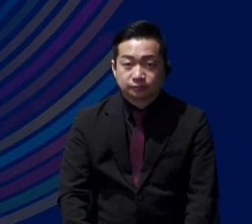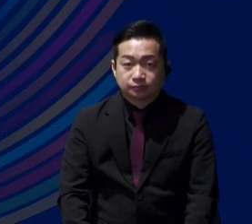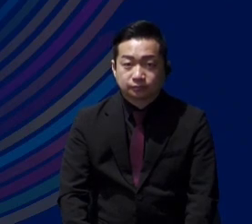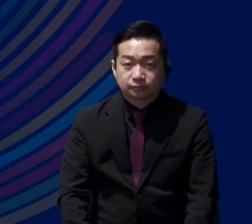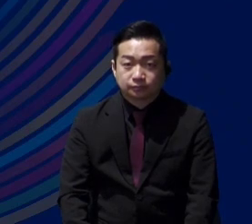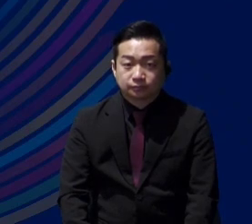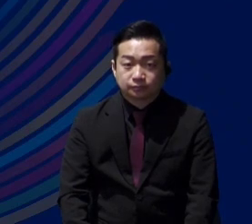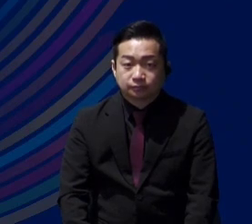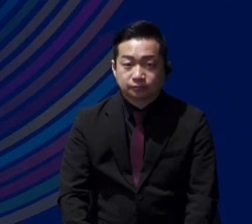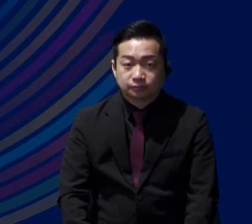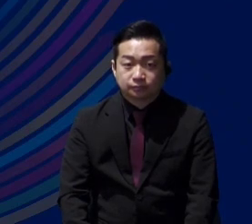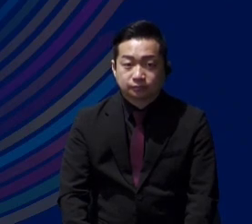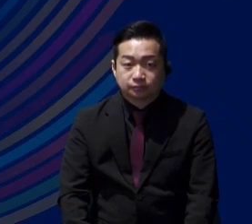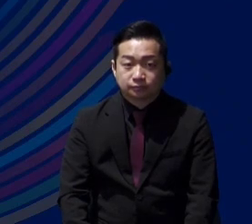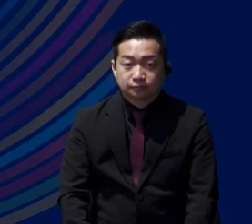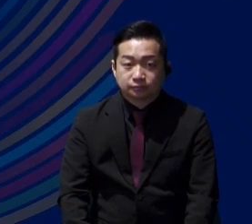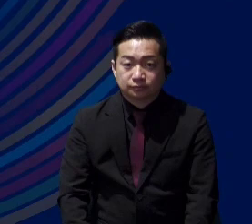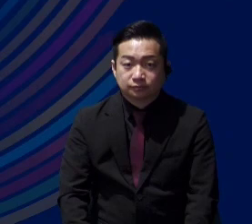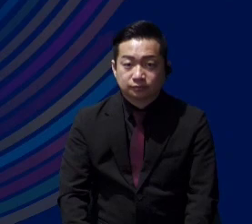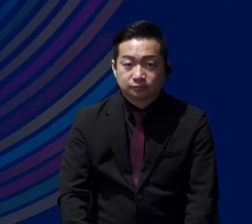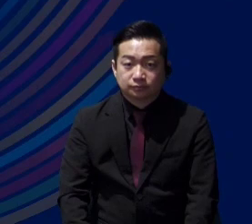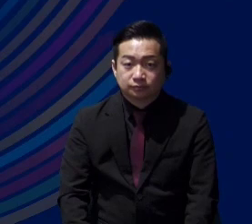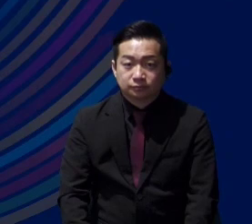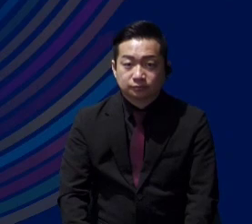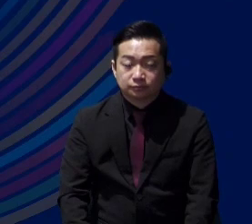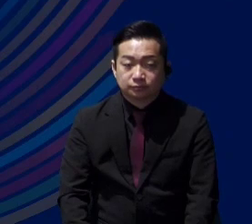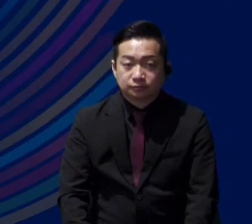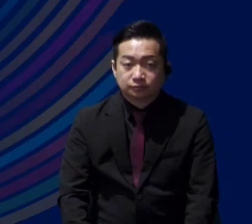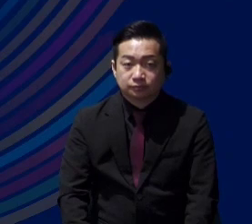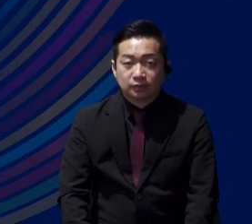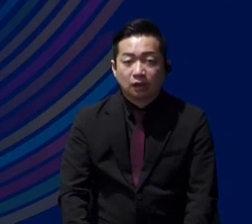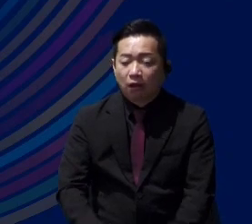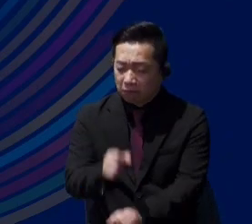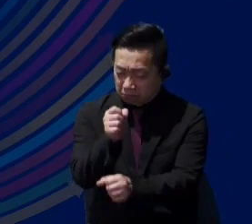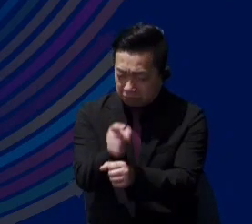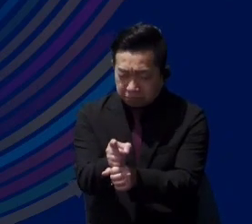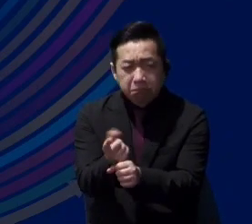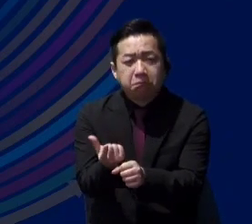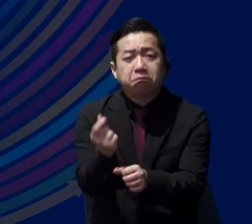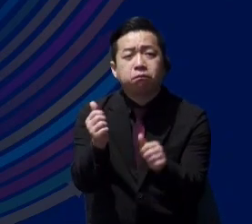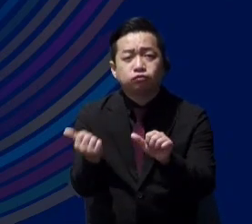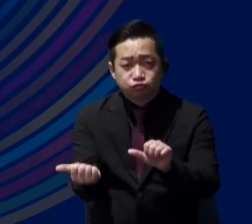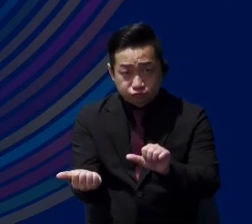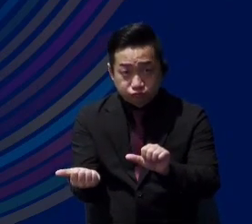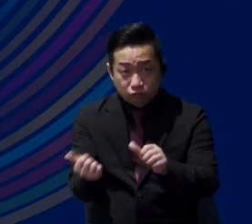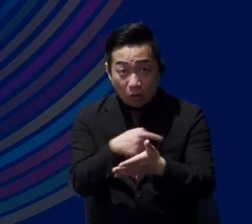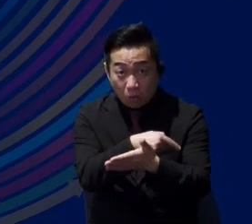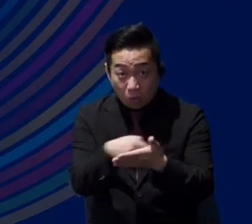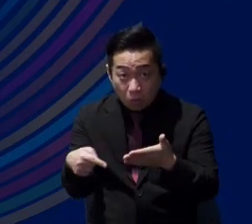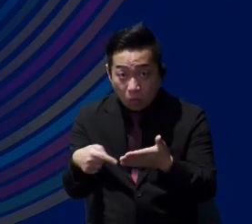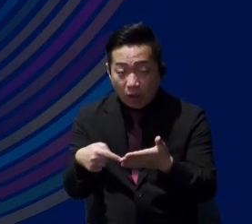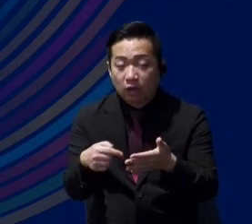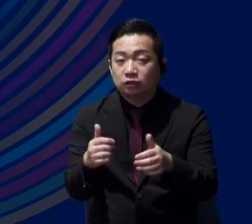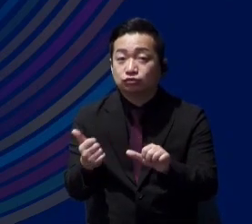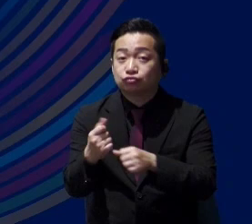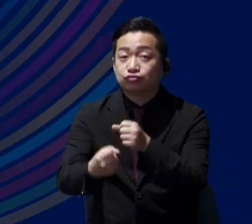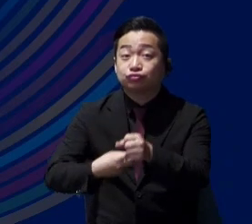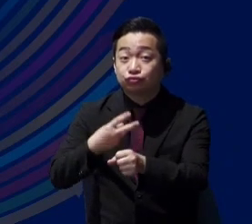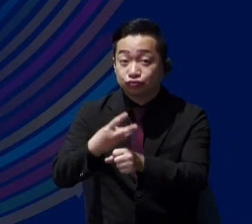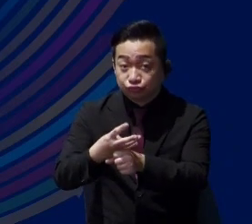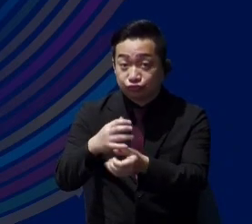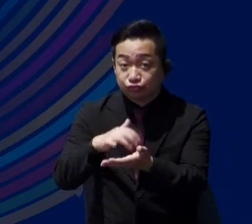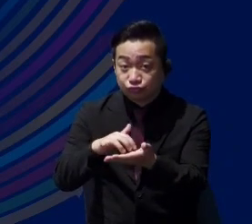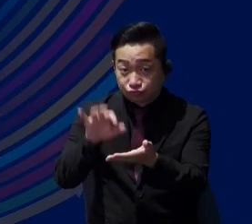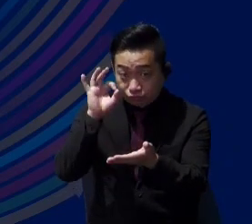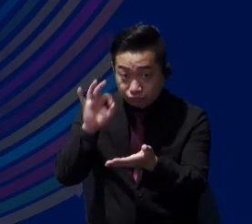lose due to the premature deaths. Now look to the something with the name of the disability.